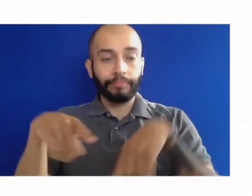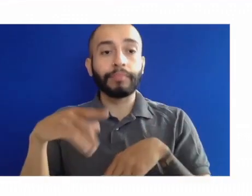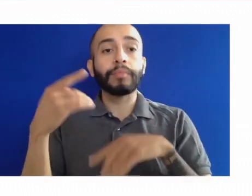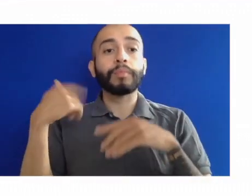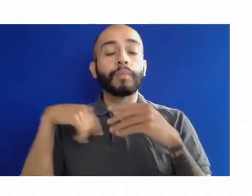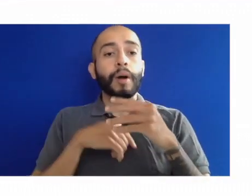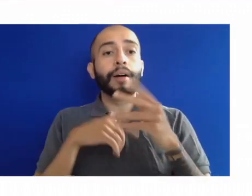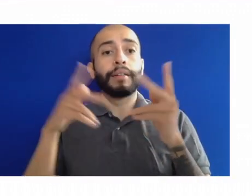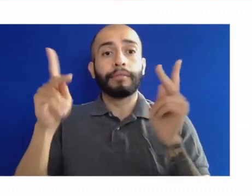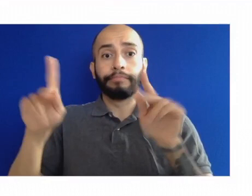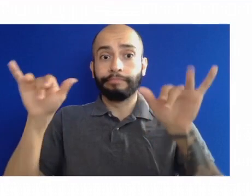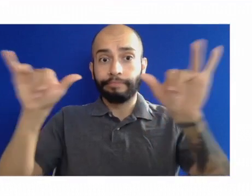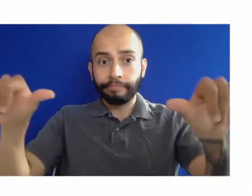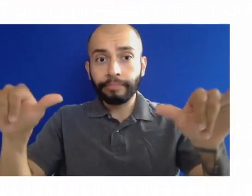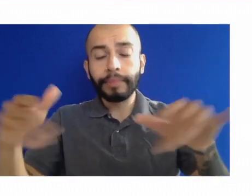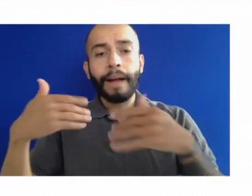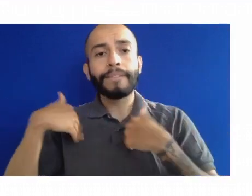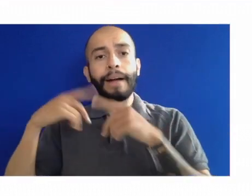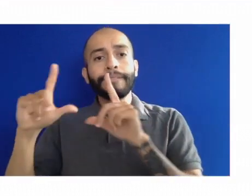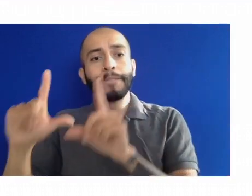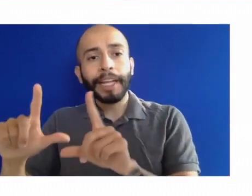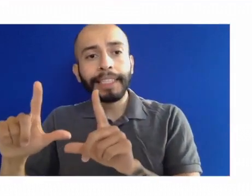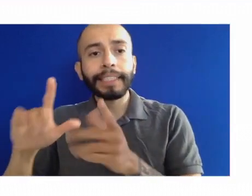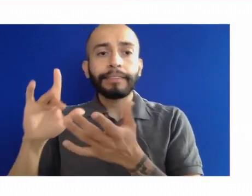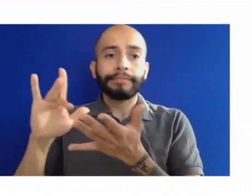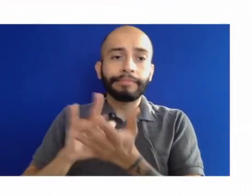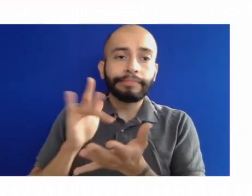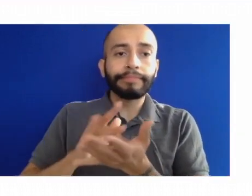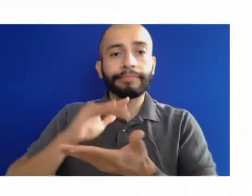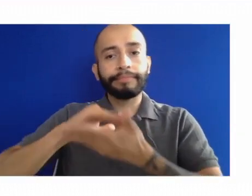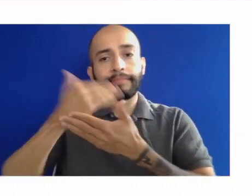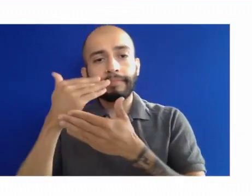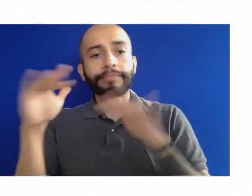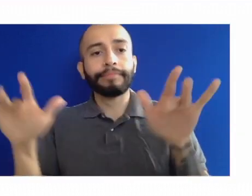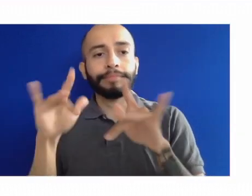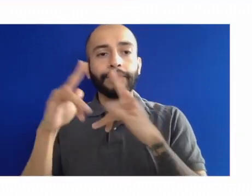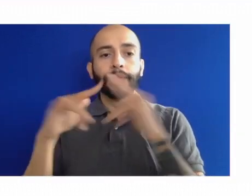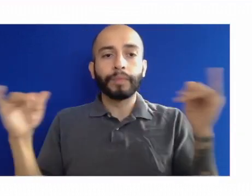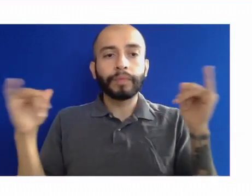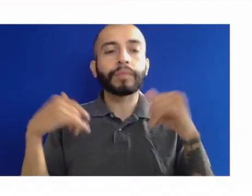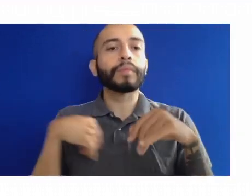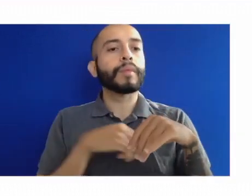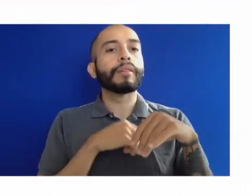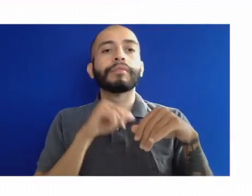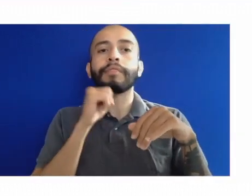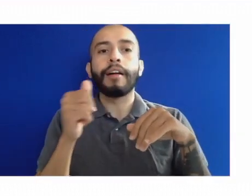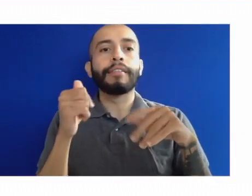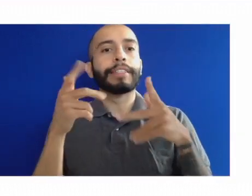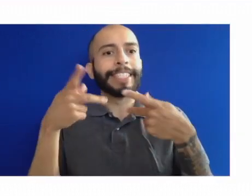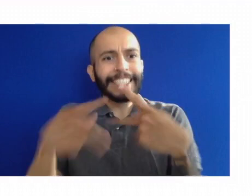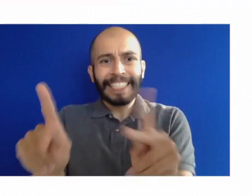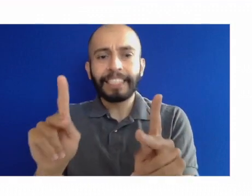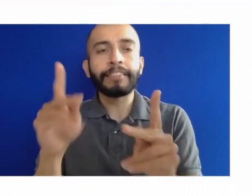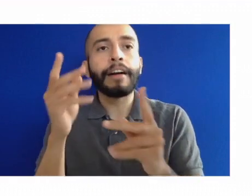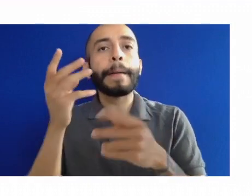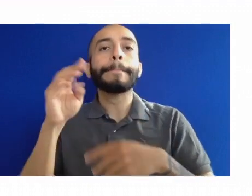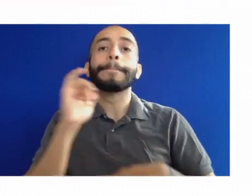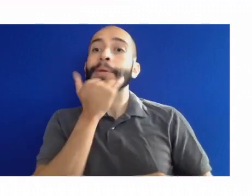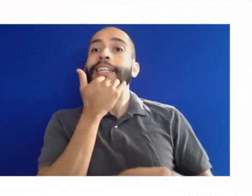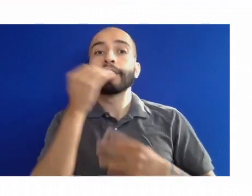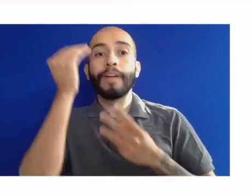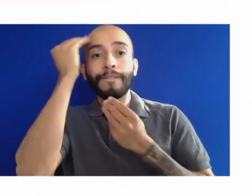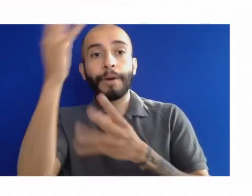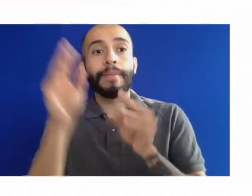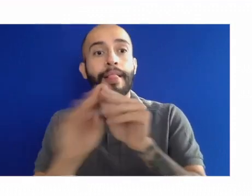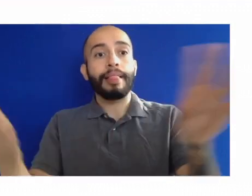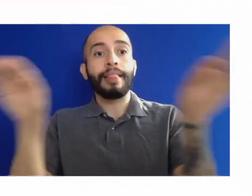that misinformation and problems with trust didn't start with COVID, but I want to sort of emphasize here how costly it has